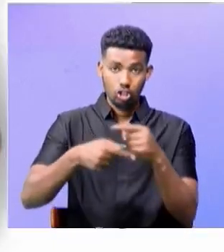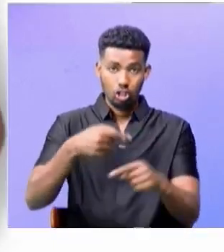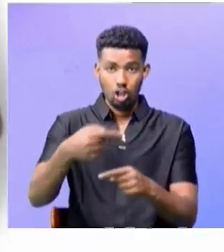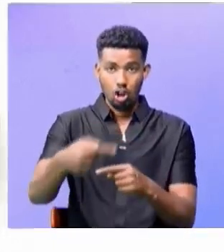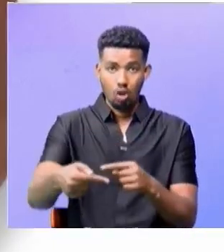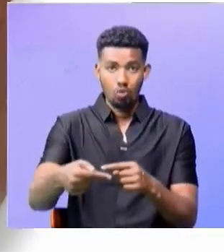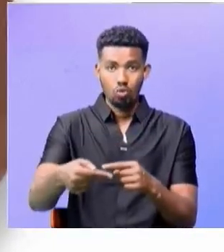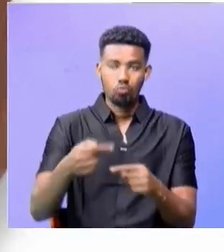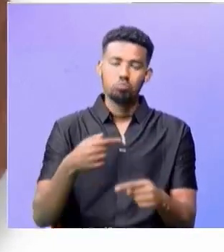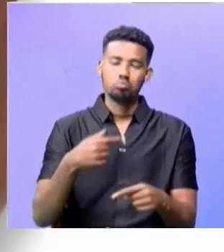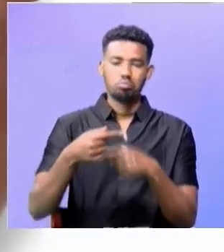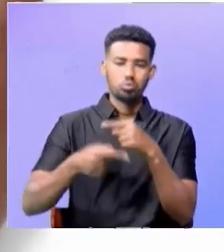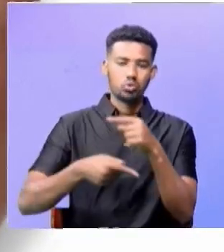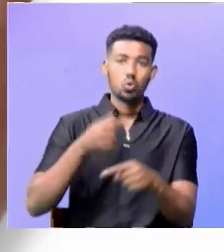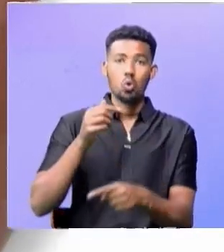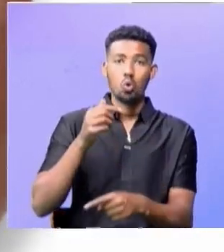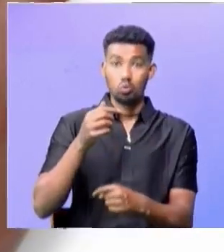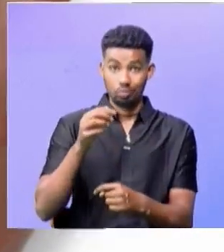Going.